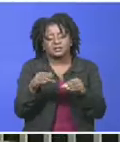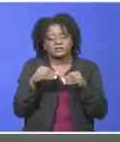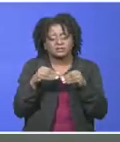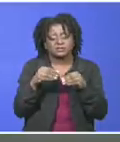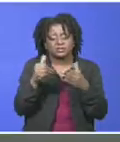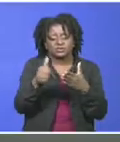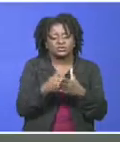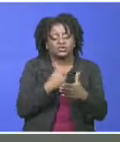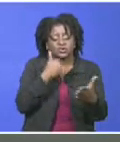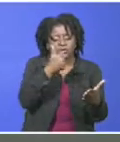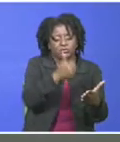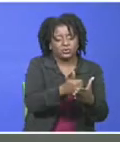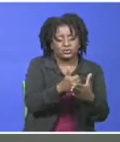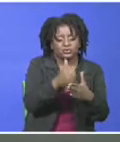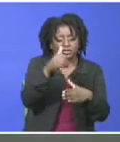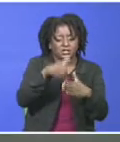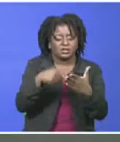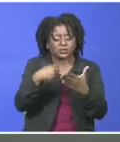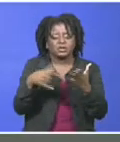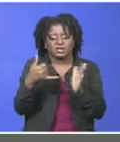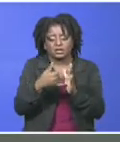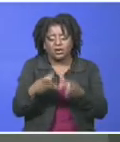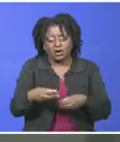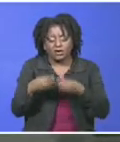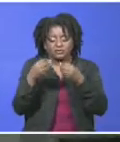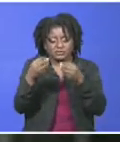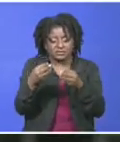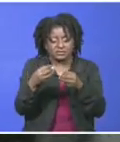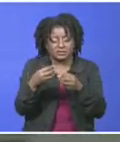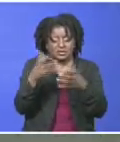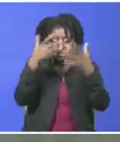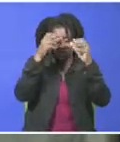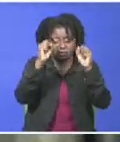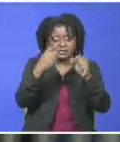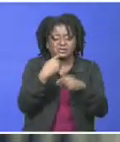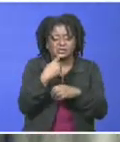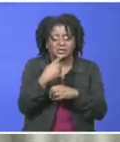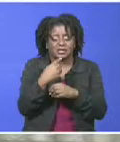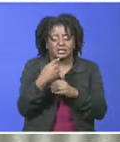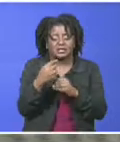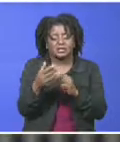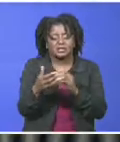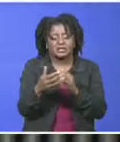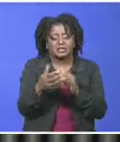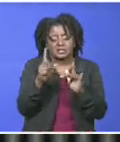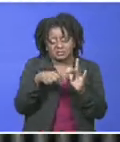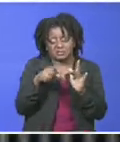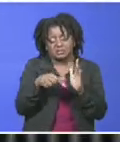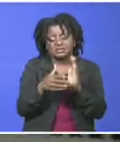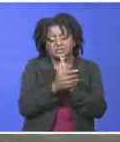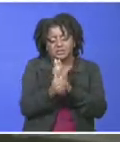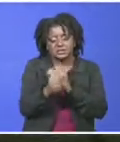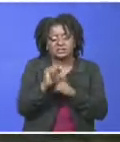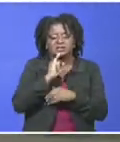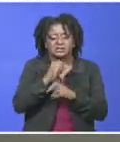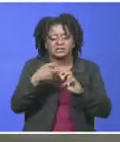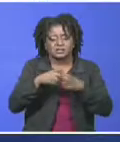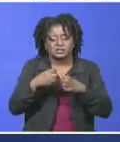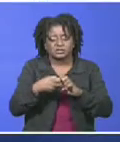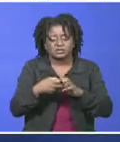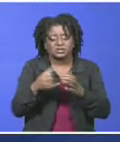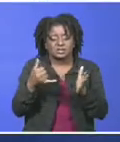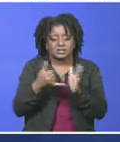is proving successful. However, the B.T.V.I. president noted that the skills gap is an issue that is impacting countries